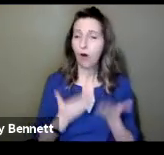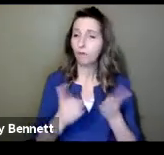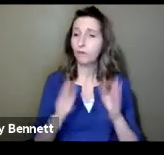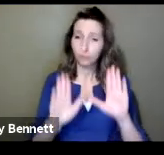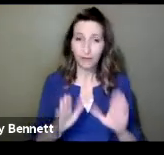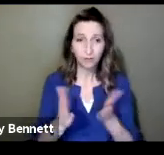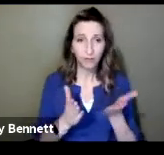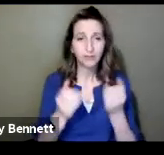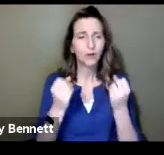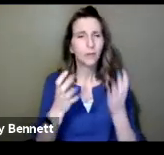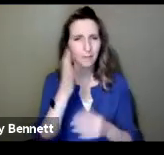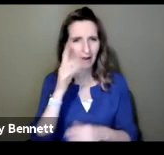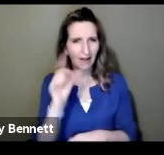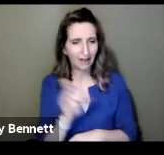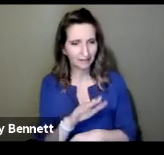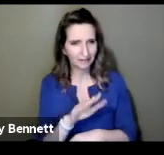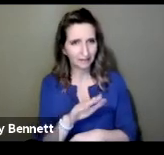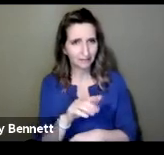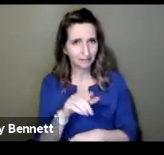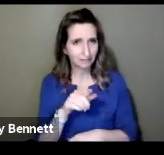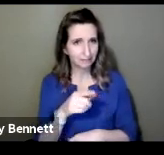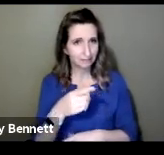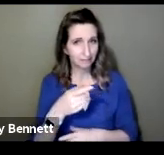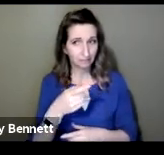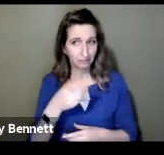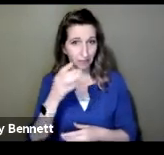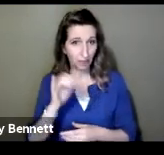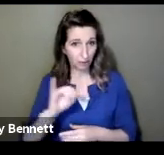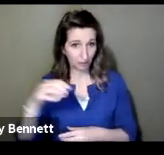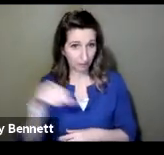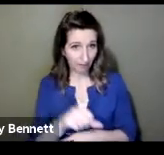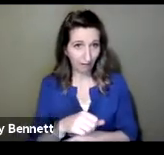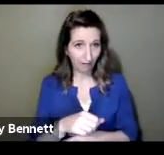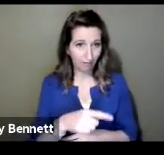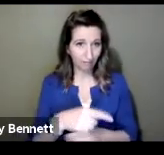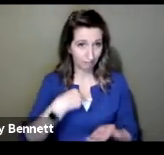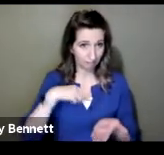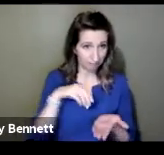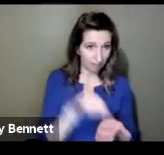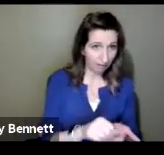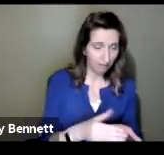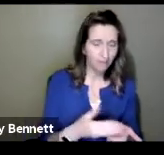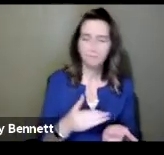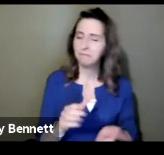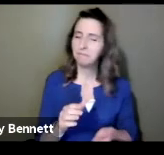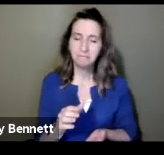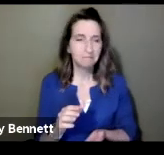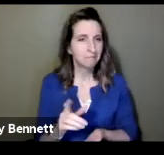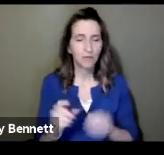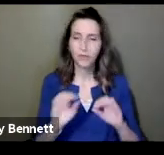parent asks, will my insurance be charged? Will I be charged the fee? And the answer is always there is no